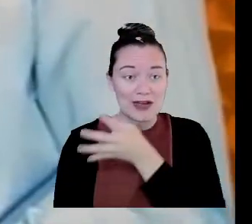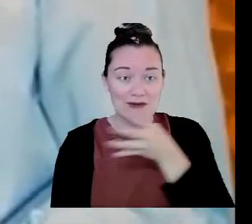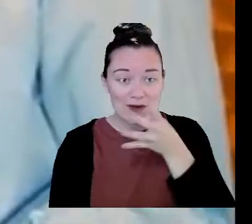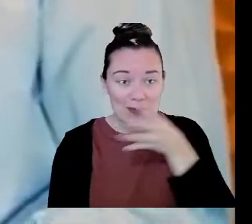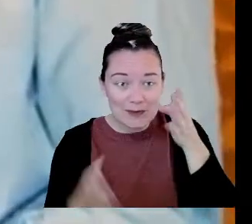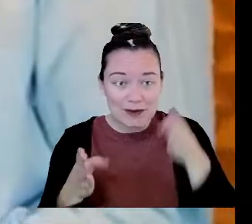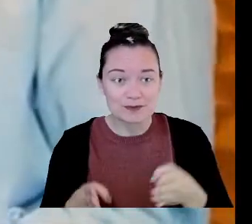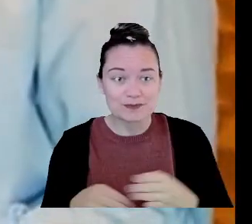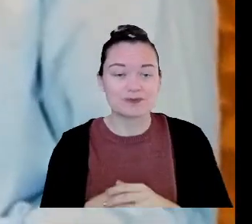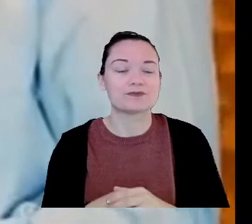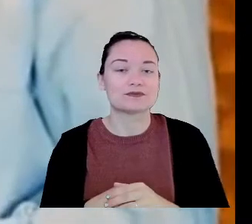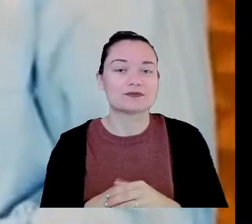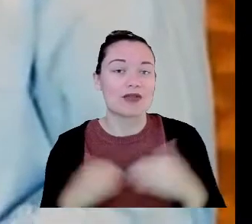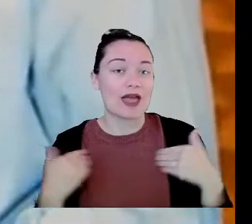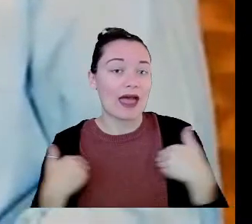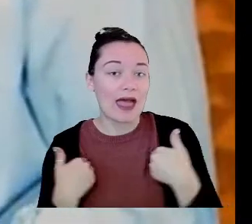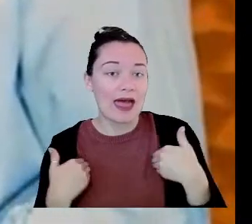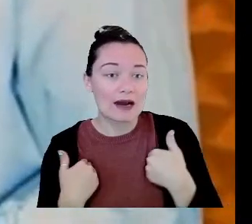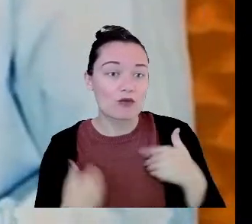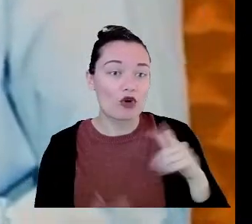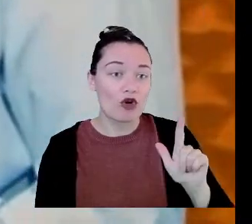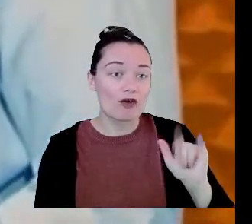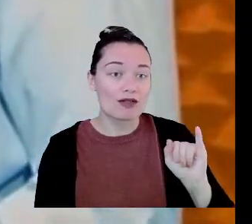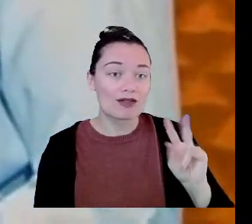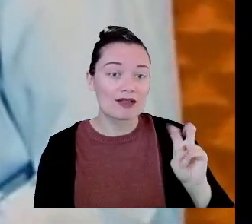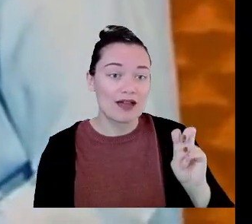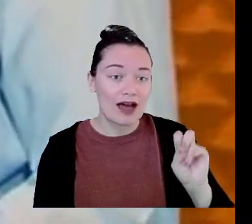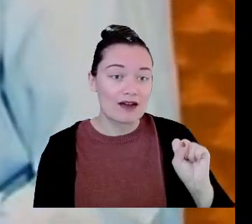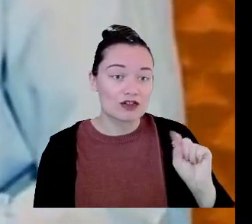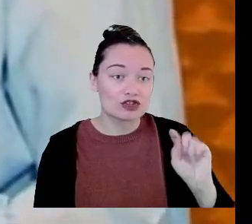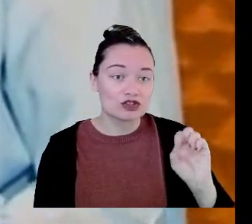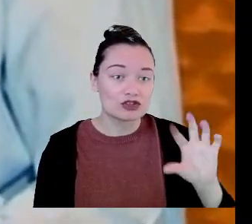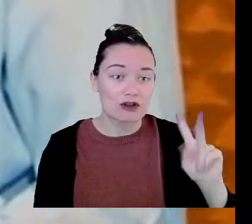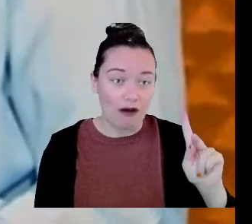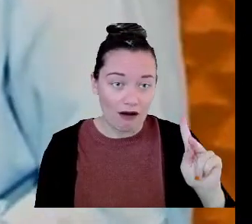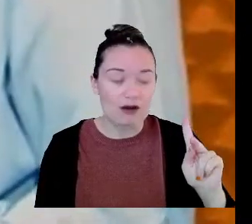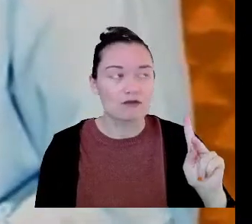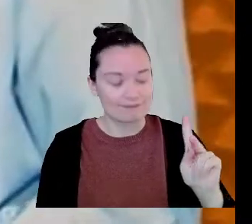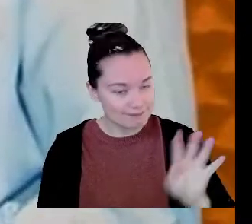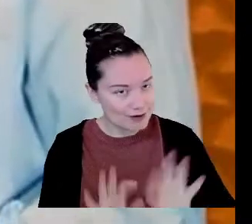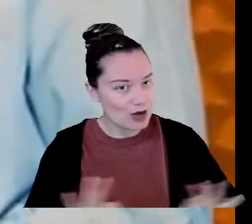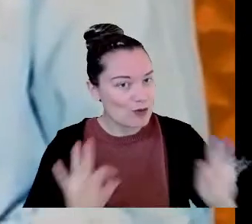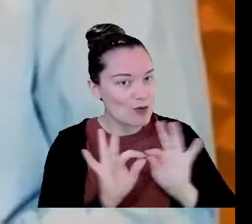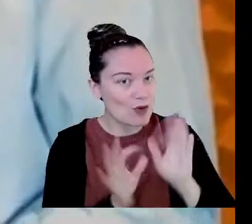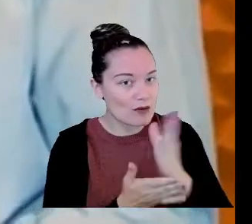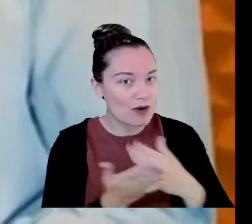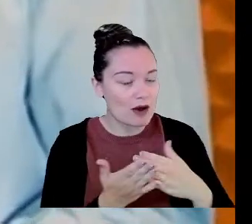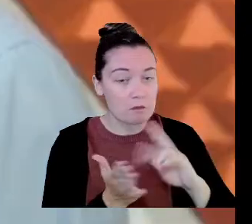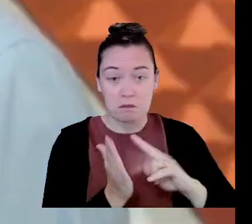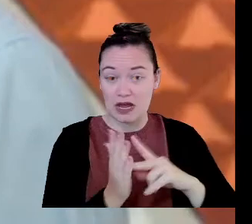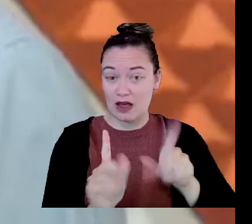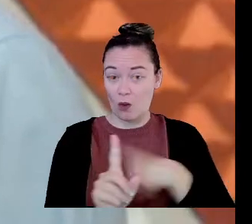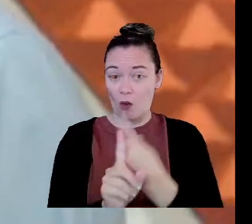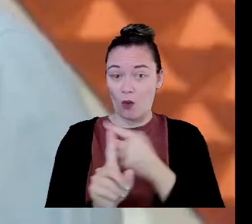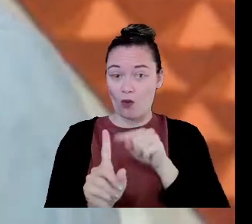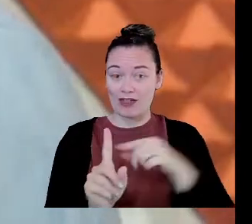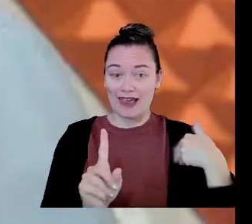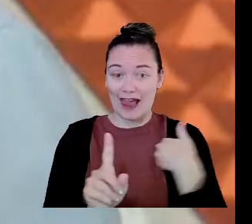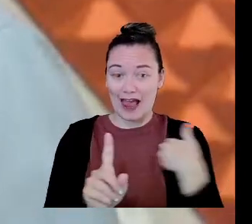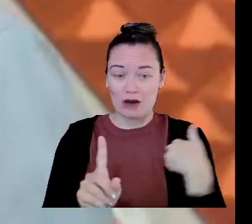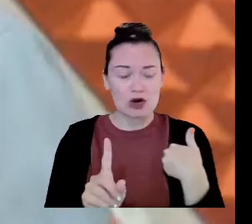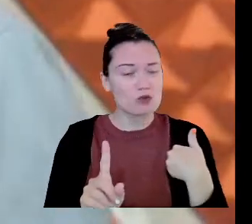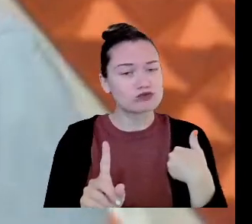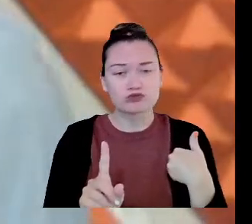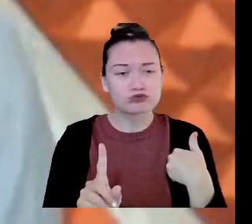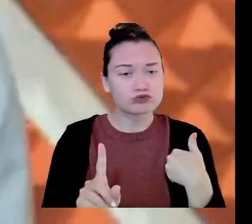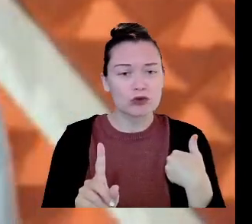and livestock is one way to farm. Now, it doesn't mean that you have to only do animals and livestock. Lots of farmers have